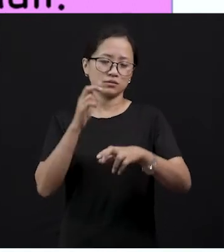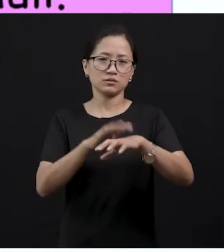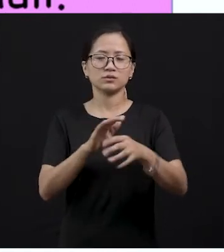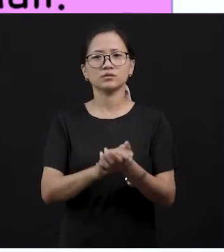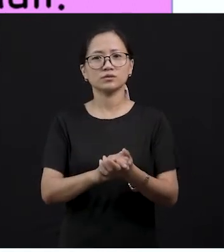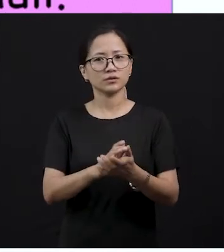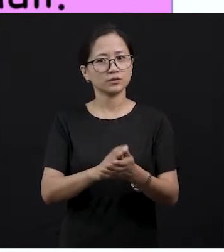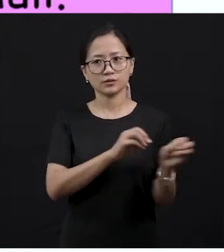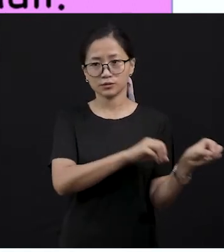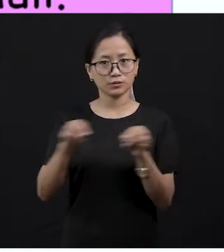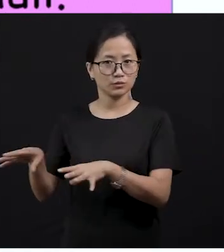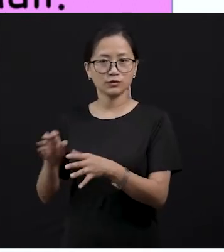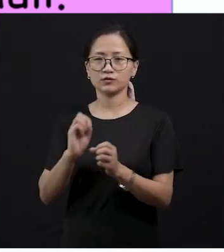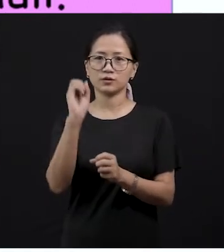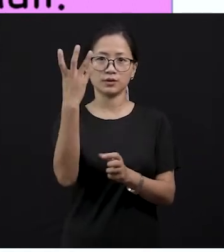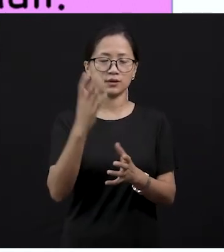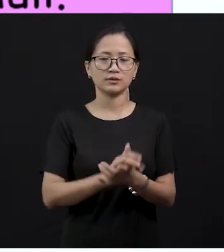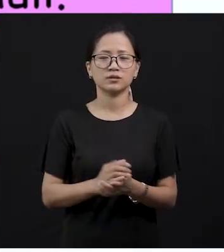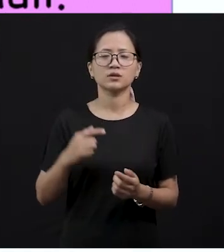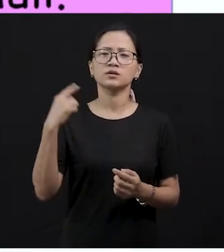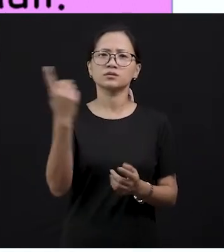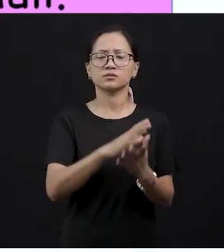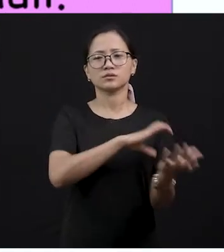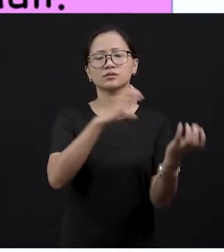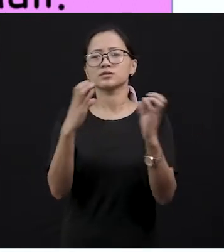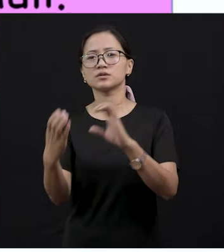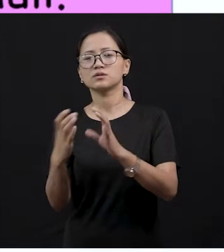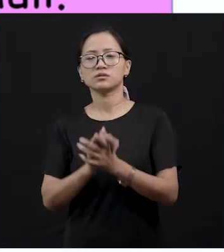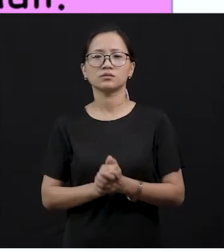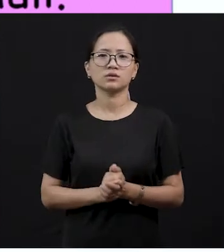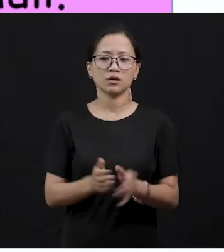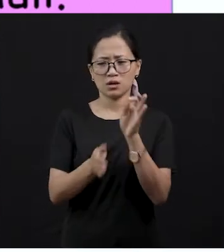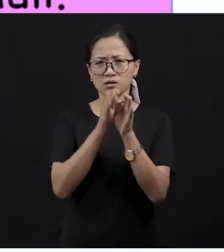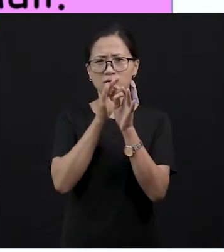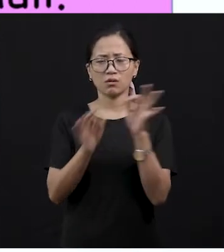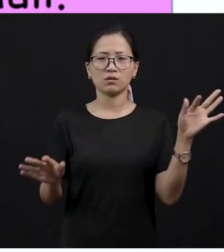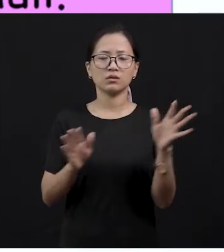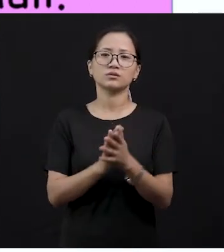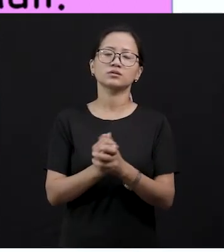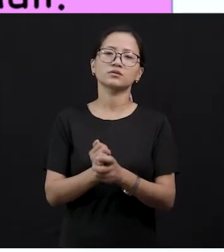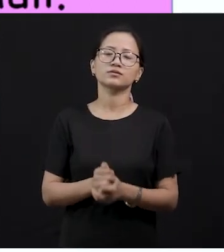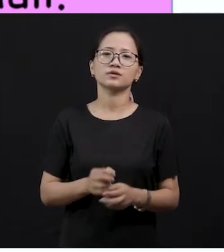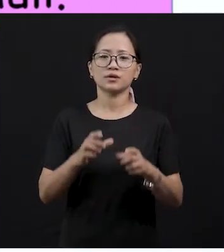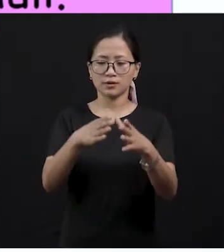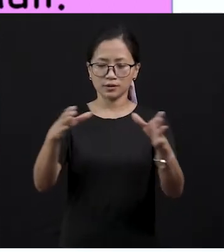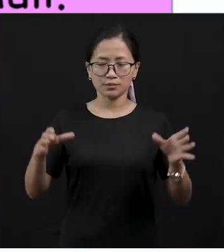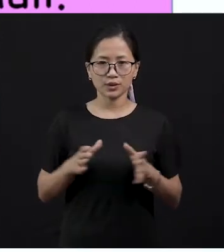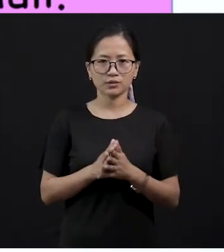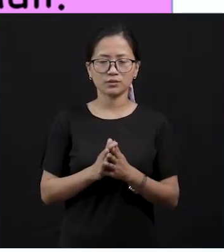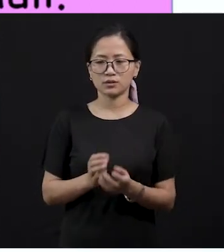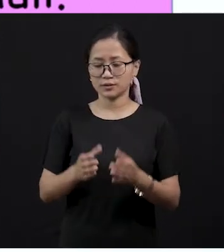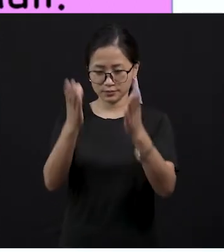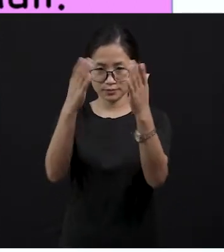stimulus, the change in the surrounding. That means the heat, the hotness of this band or the gas or the stuff,